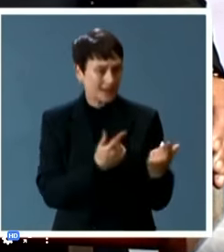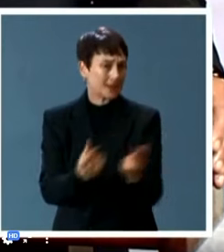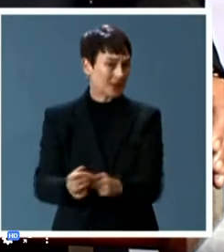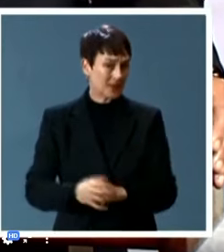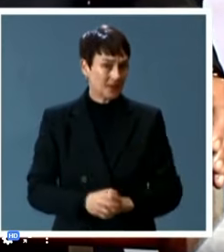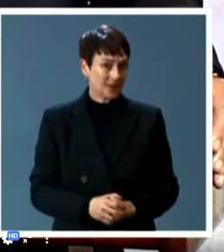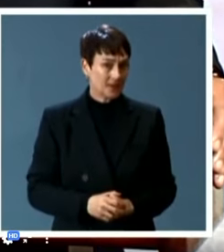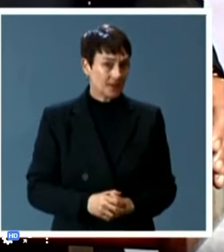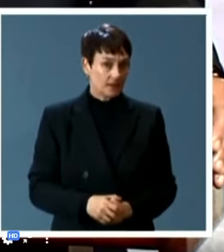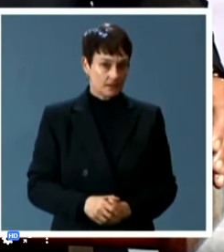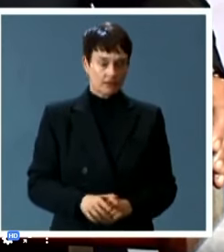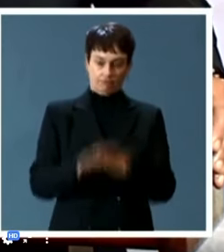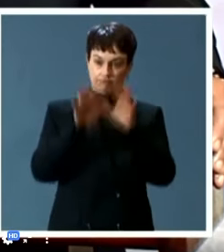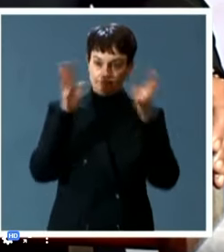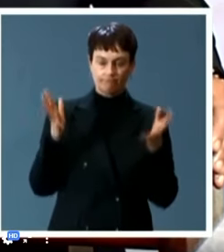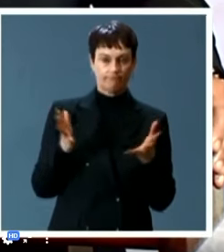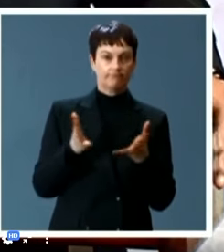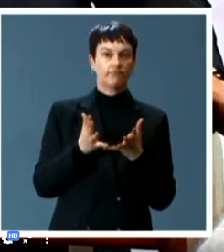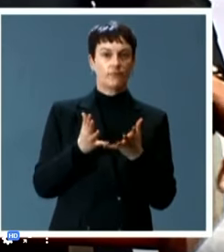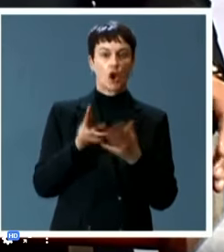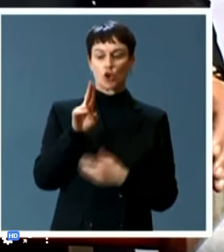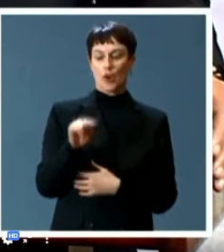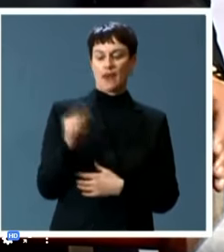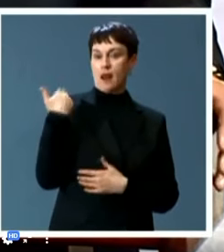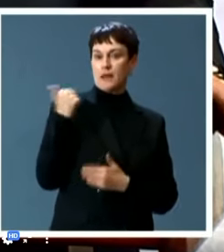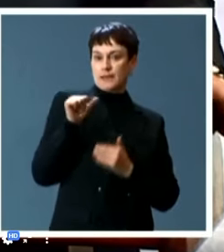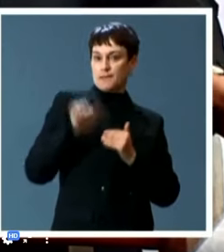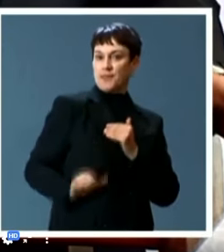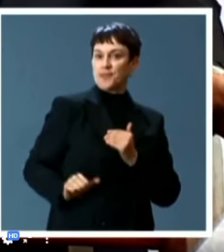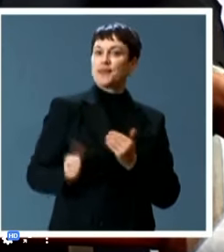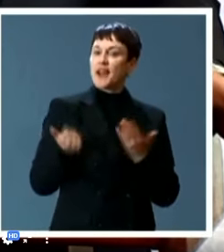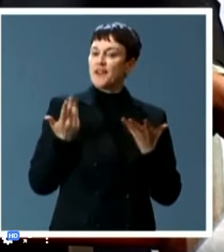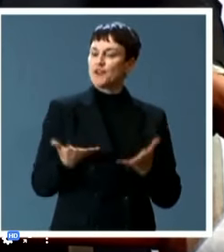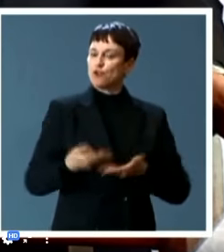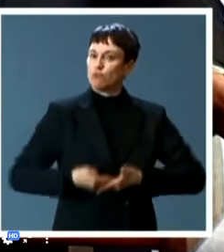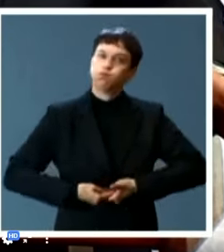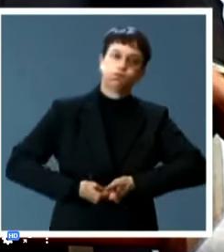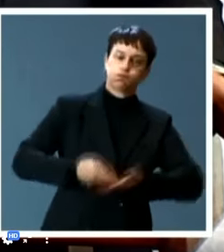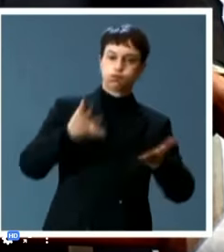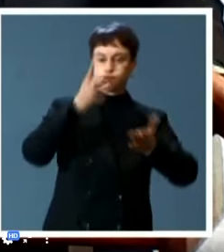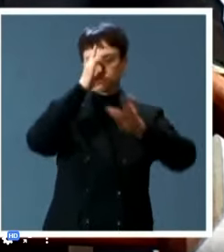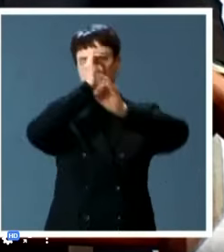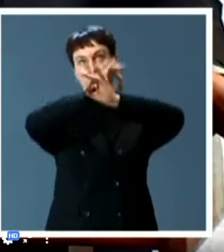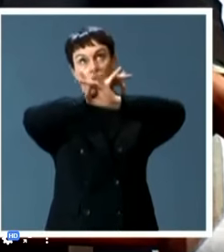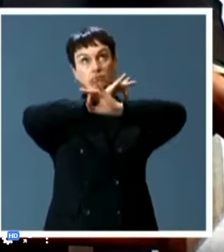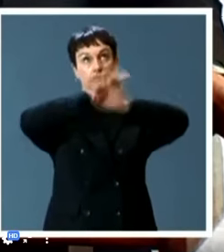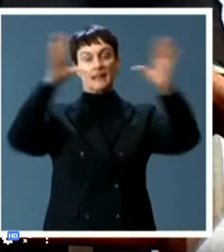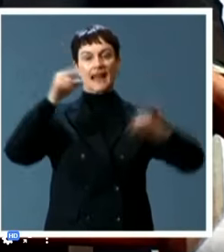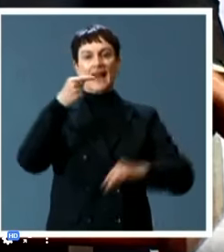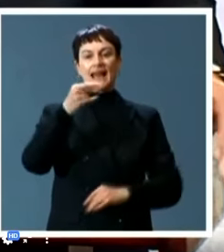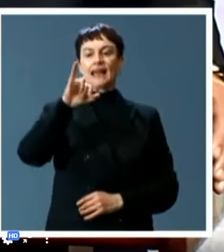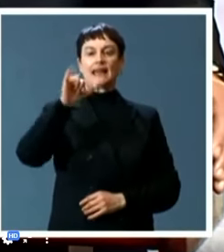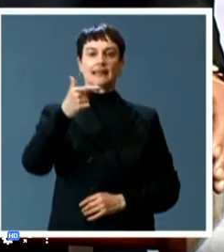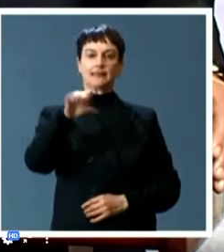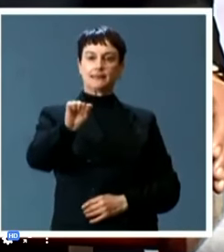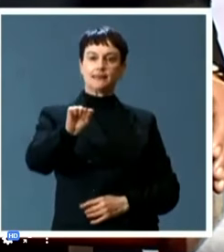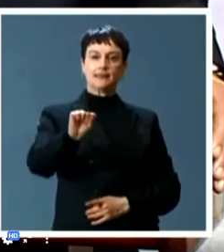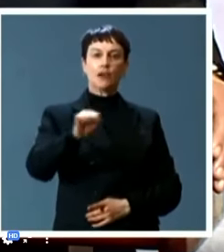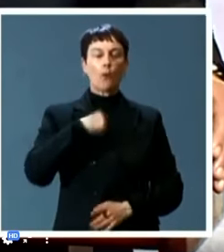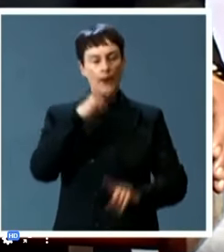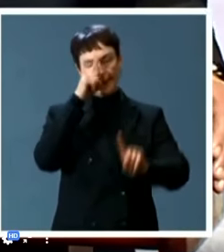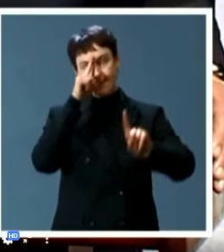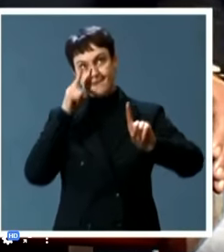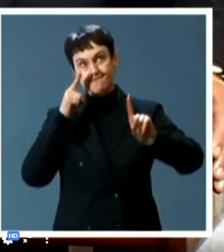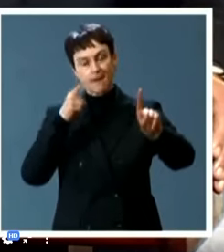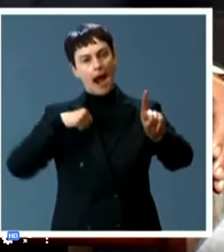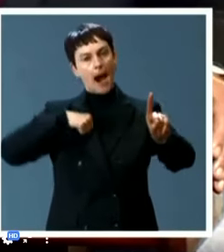digital cooperation, launched at the United Nations last month, promotes a vision of an inclusive, sustainable digital future by